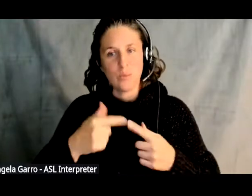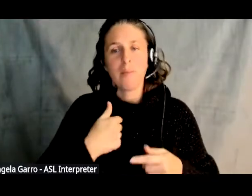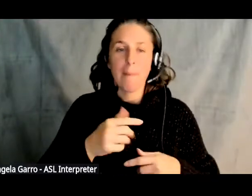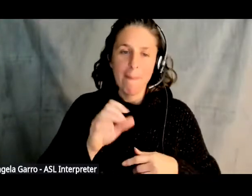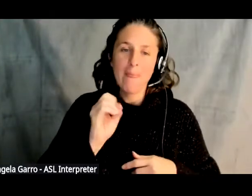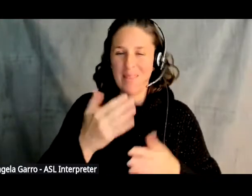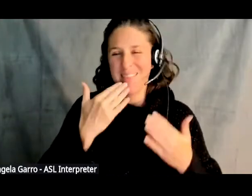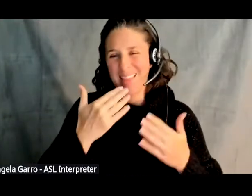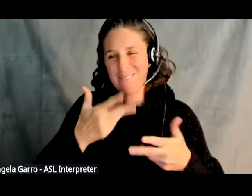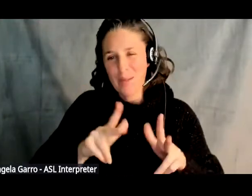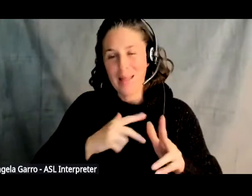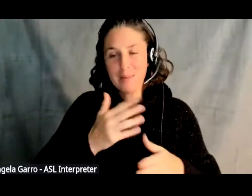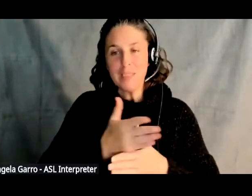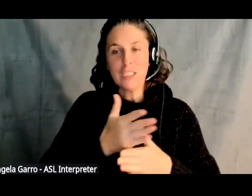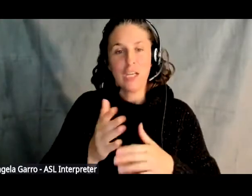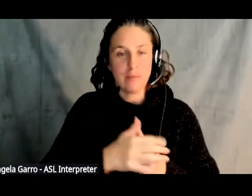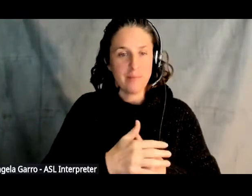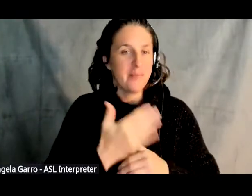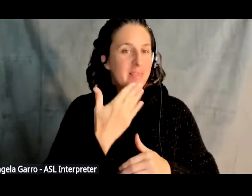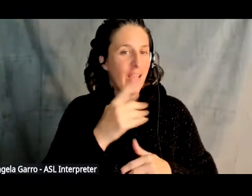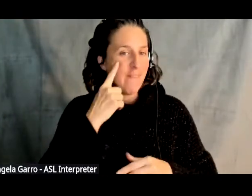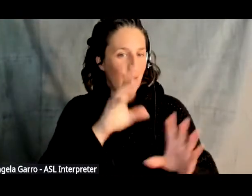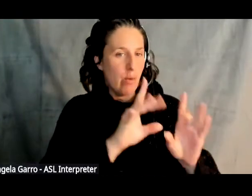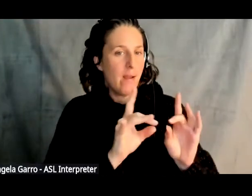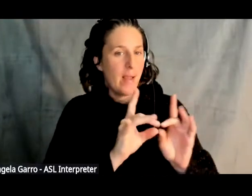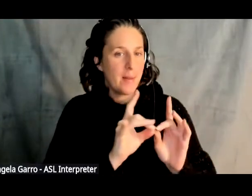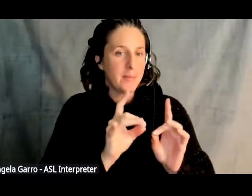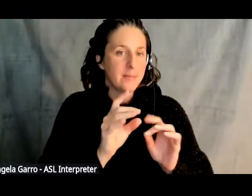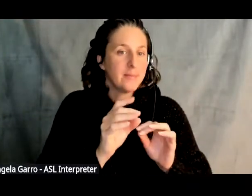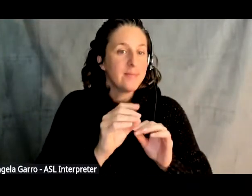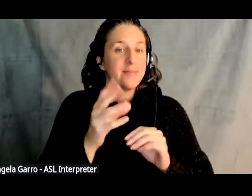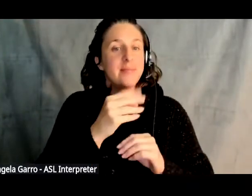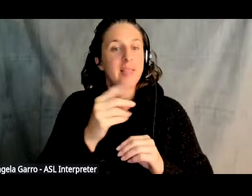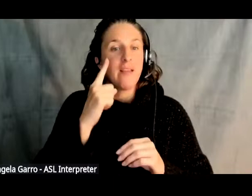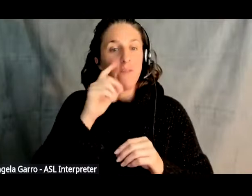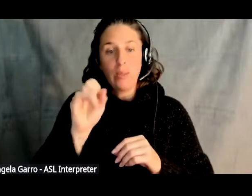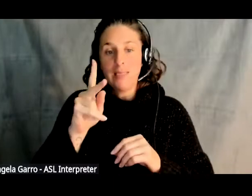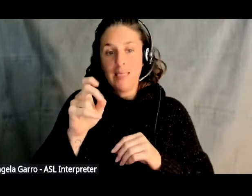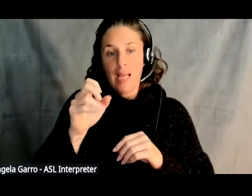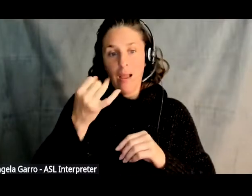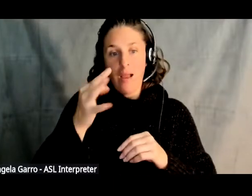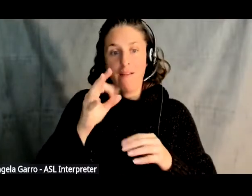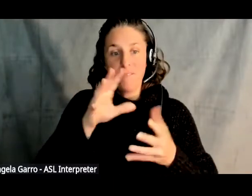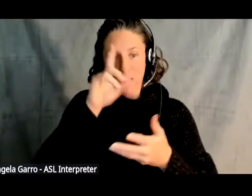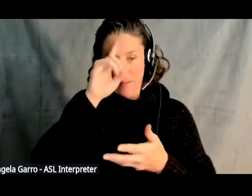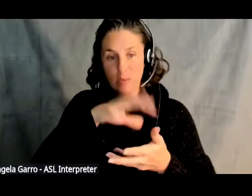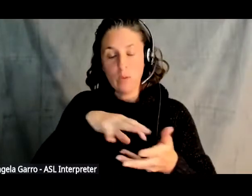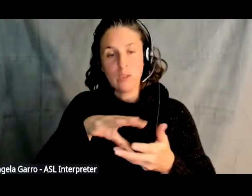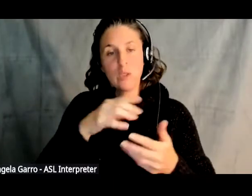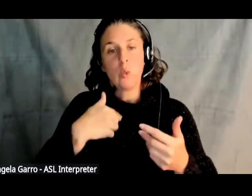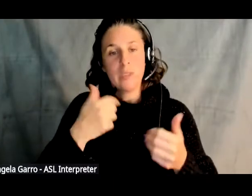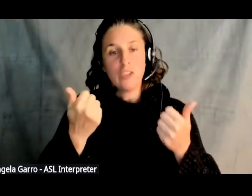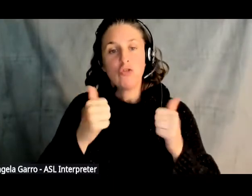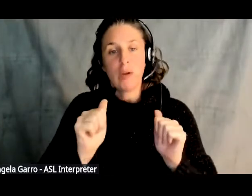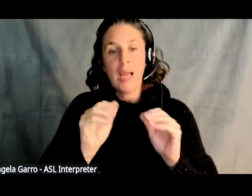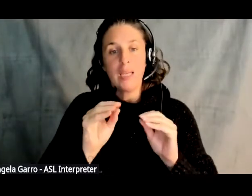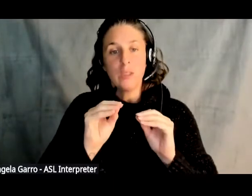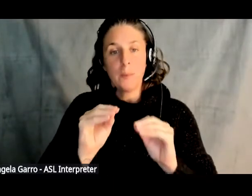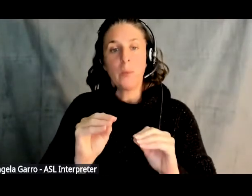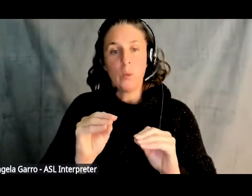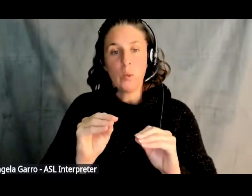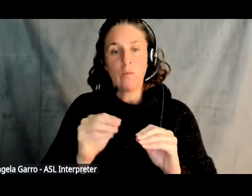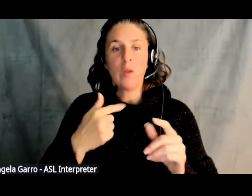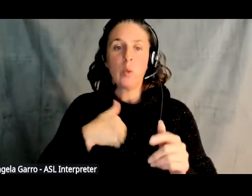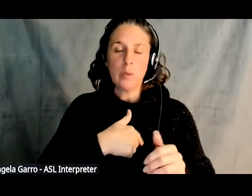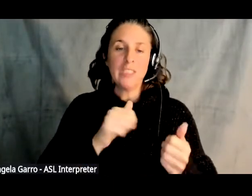share. Thank you for your comments. And, for the sake of the confusion, we tried to we